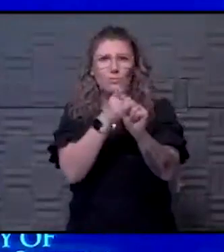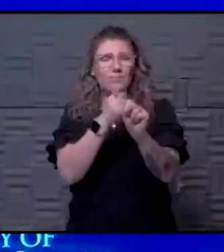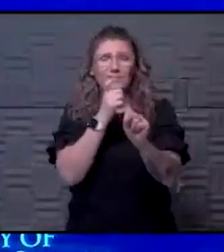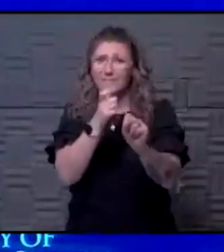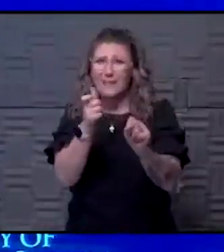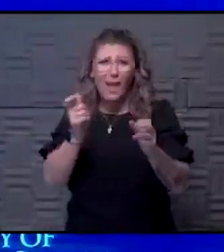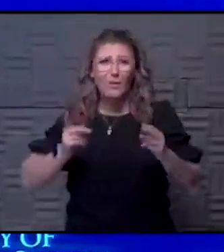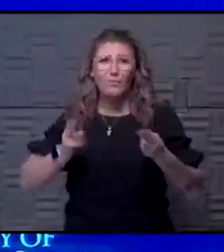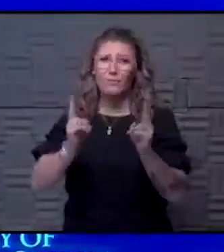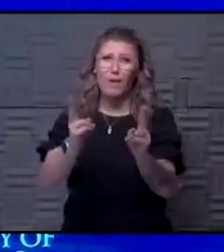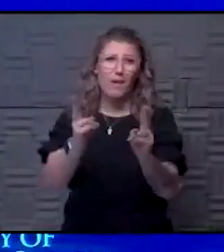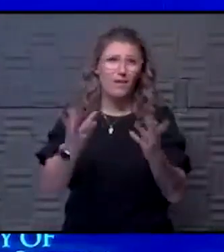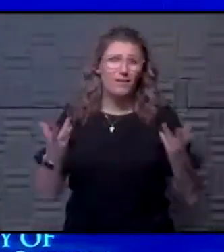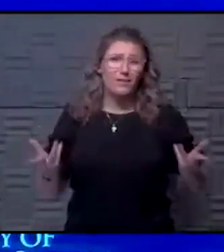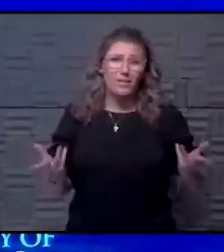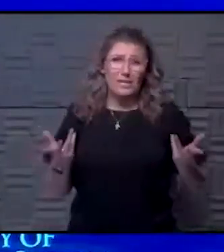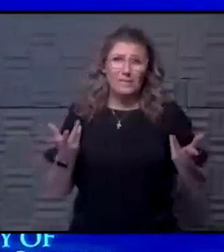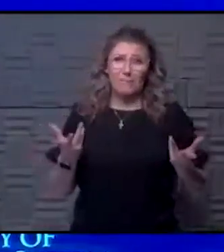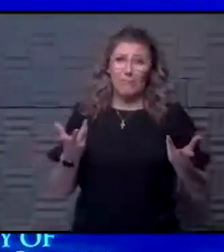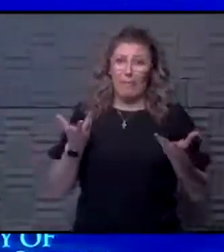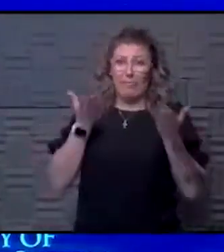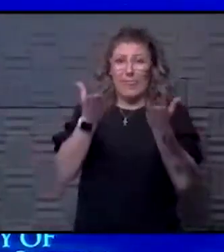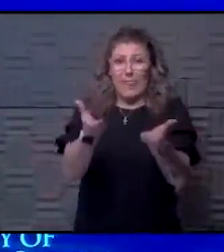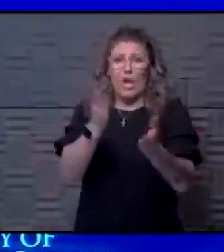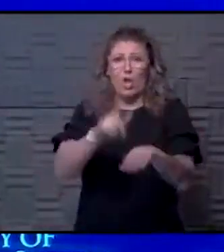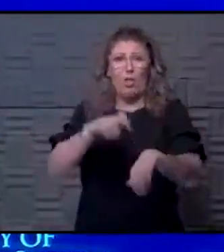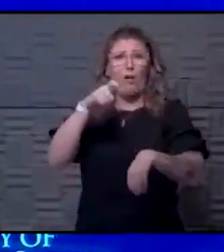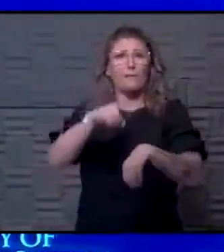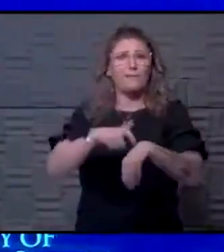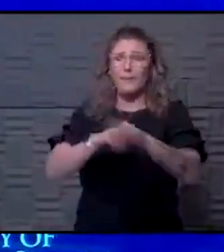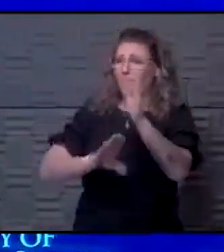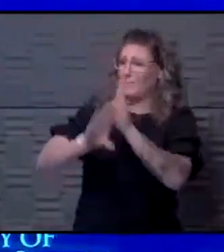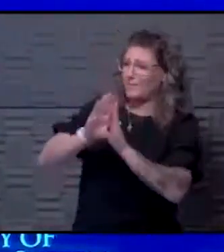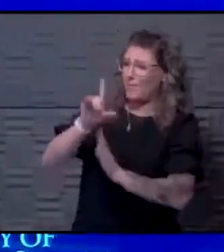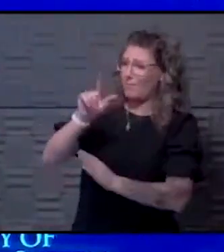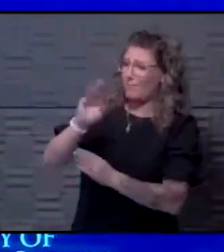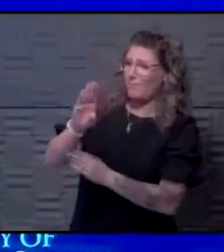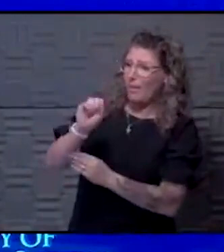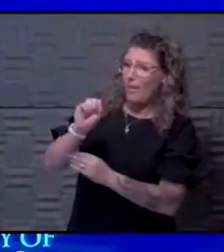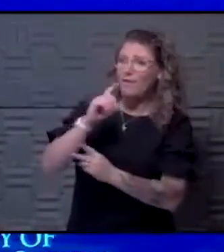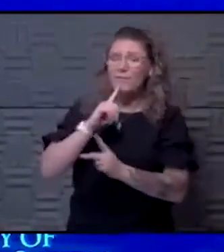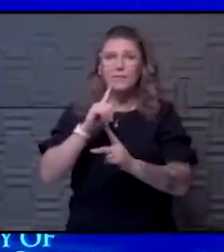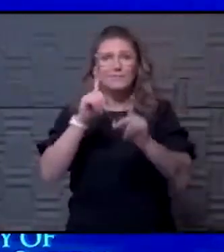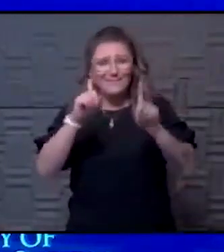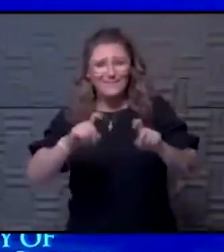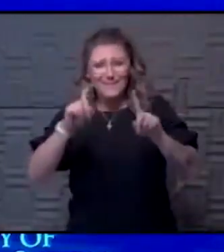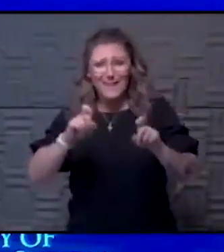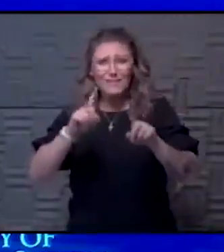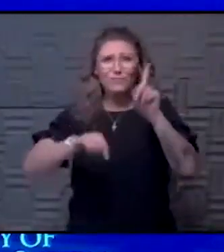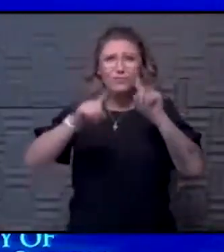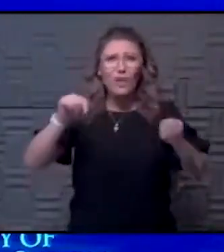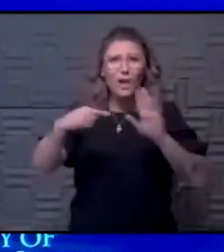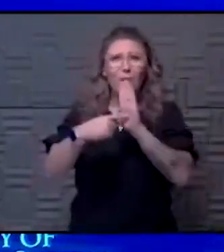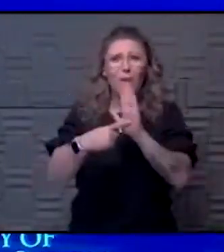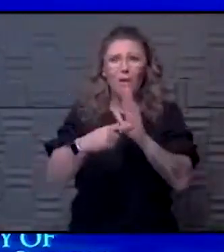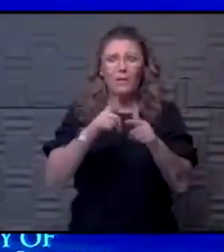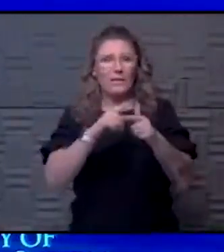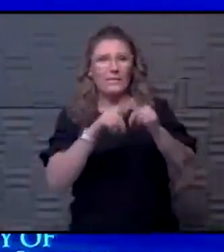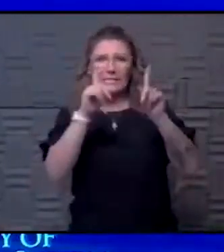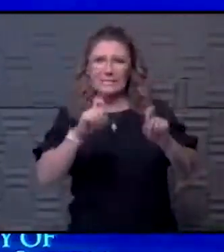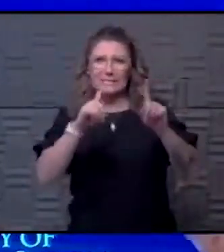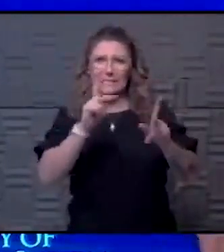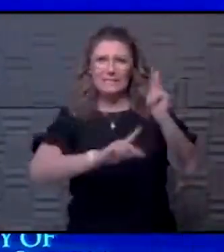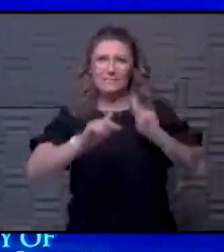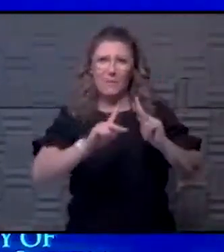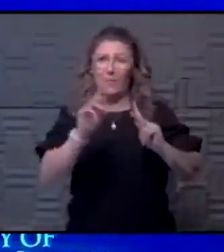It really didn't get rushed. It's being out there for a long time and developed in labs and then tested in different models and then had been tested in some people with some of the